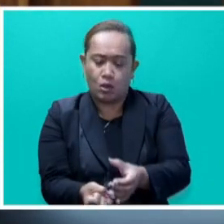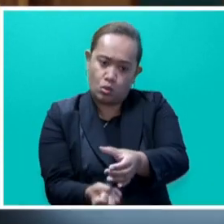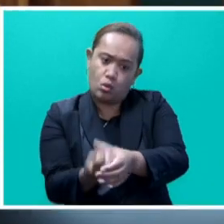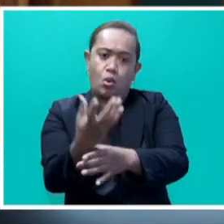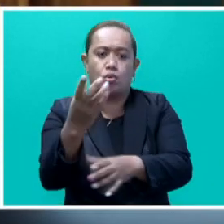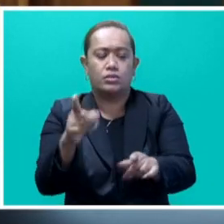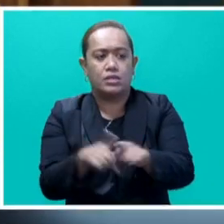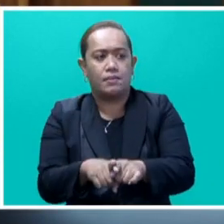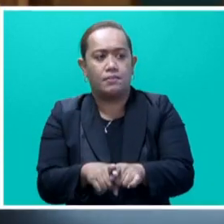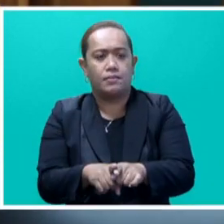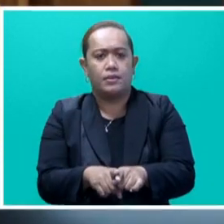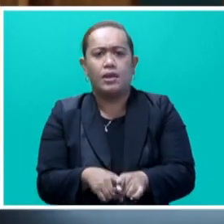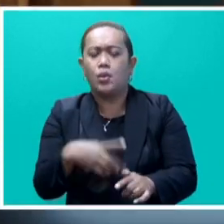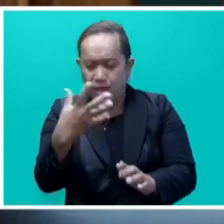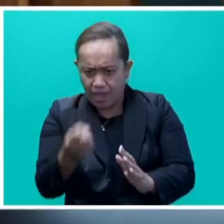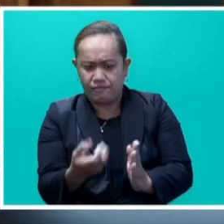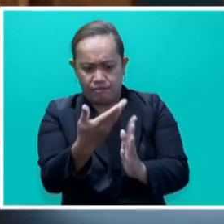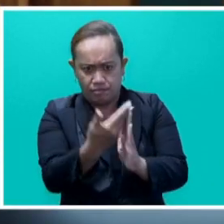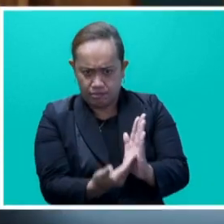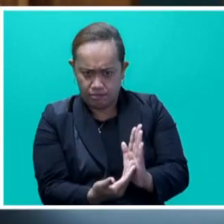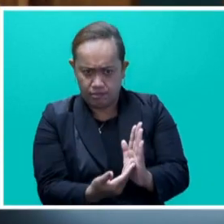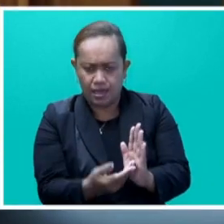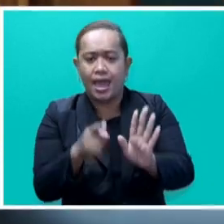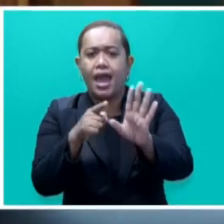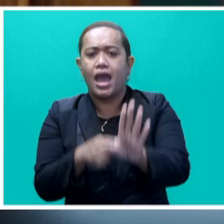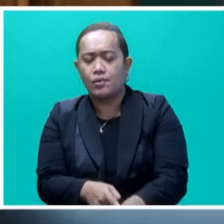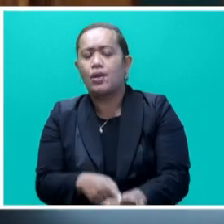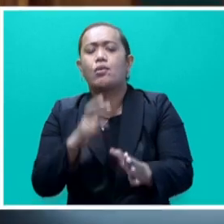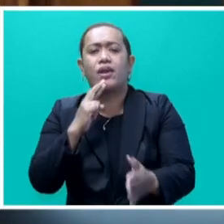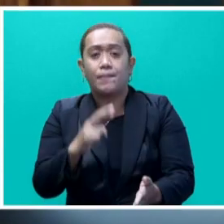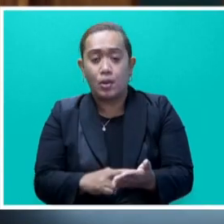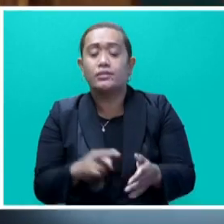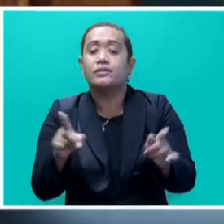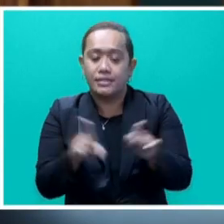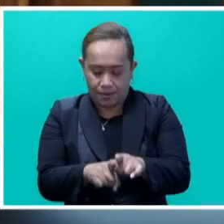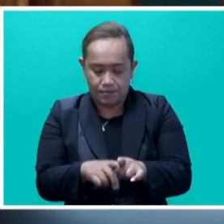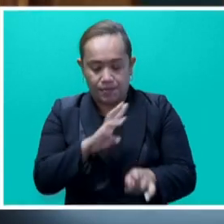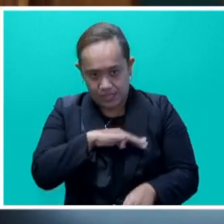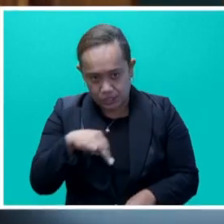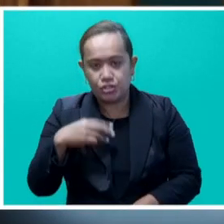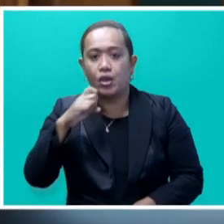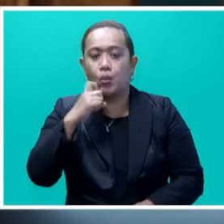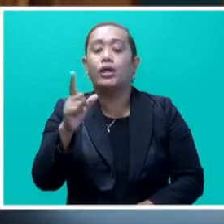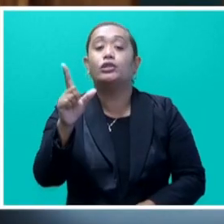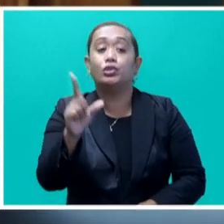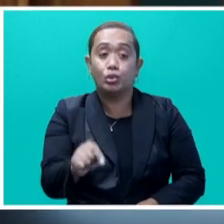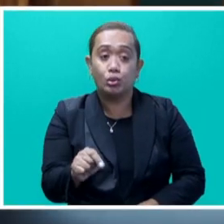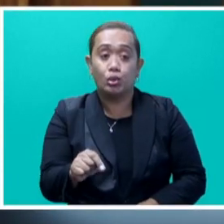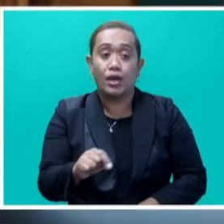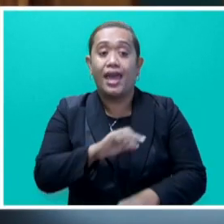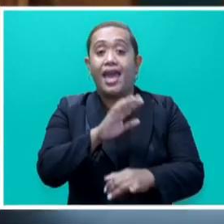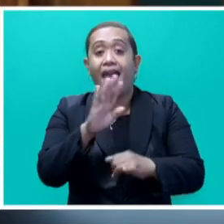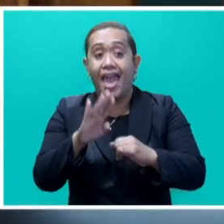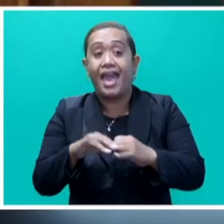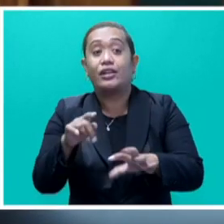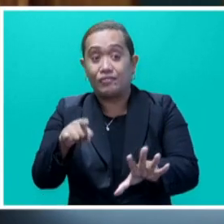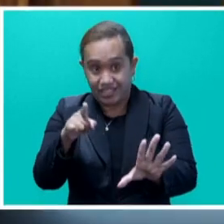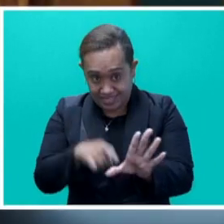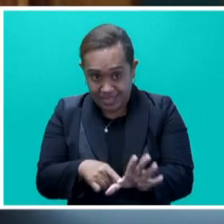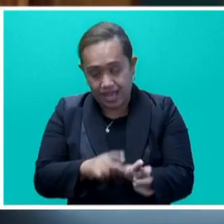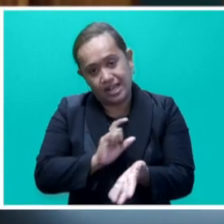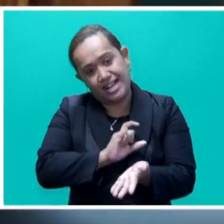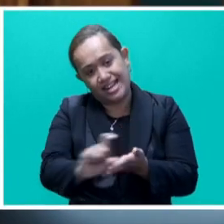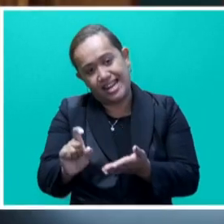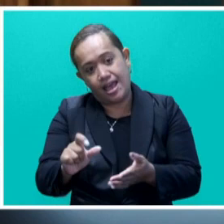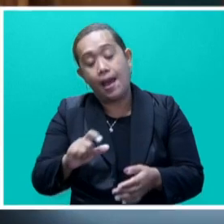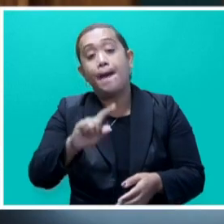reports. The Ministry will be tabling the 3 outstanding annual reports at the end of the year. It has cleared